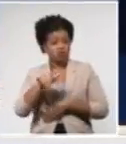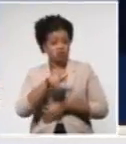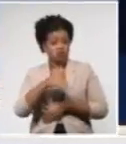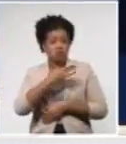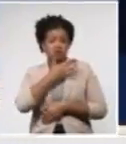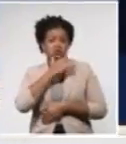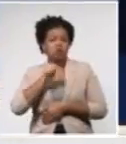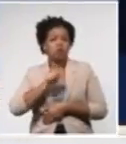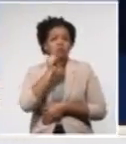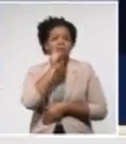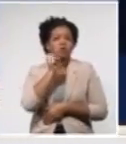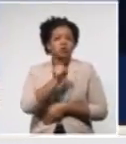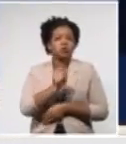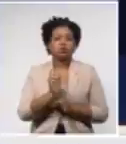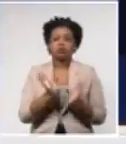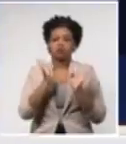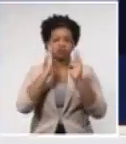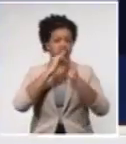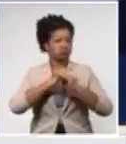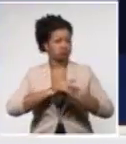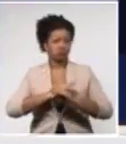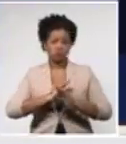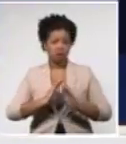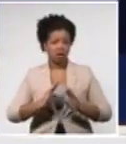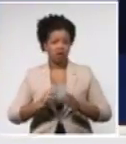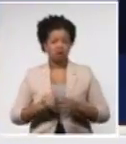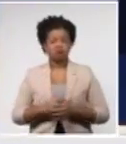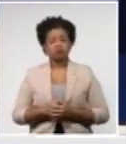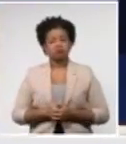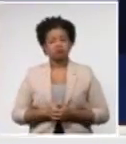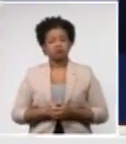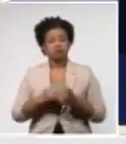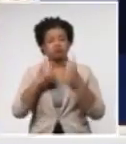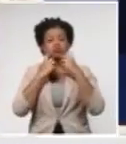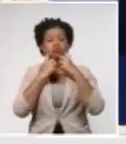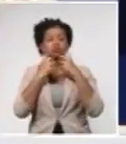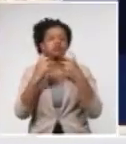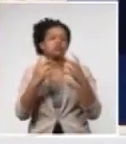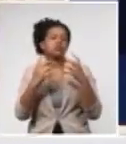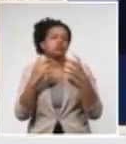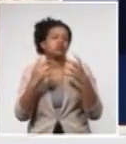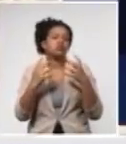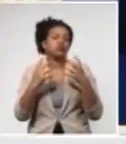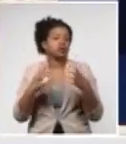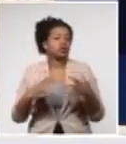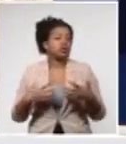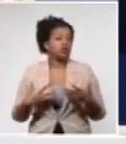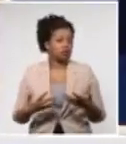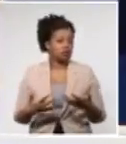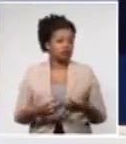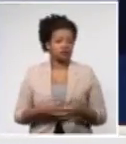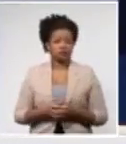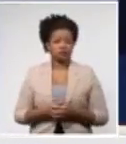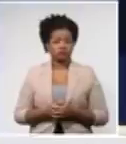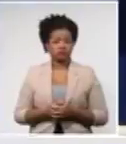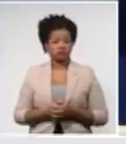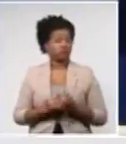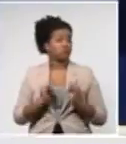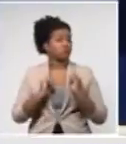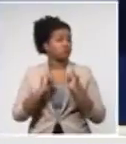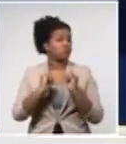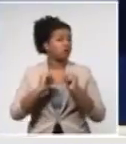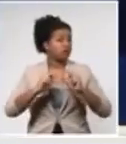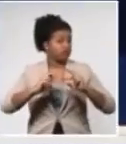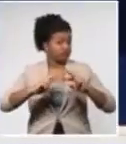237,156 confirmed cases and 7,056 deaths. This is the situation in the country and in